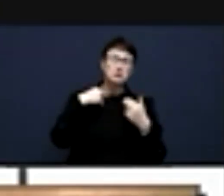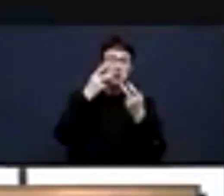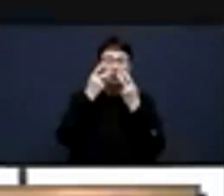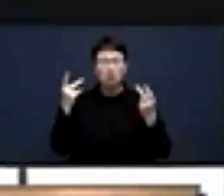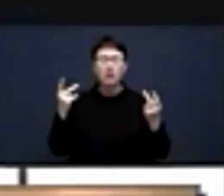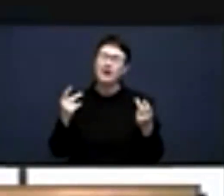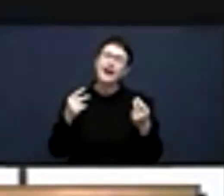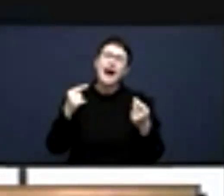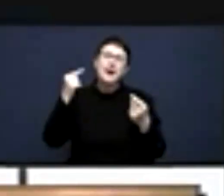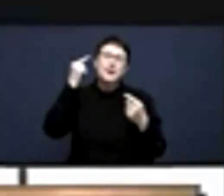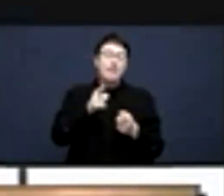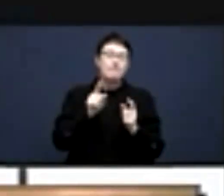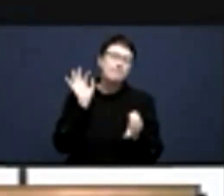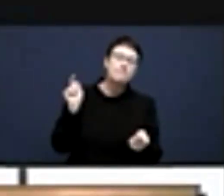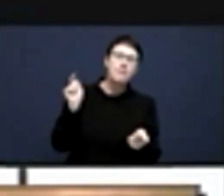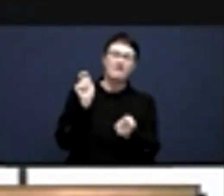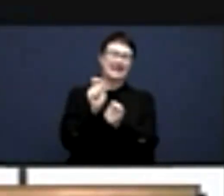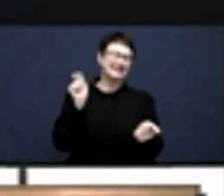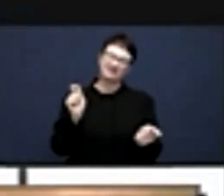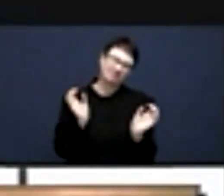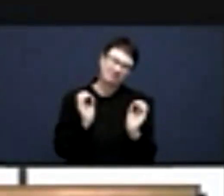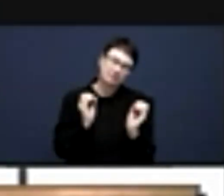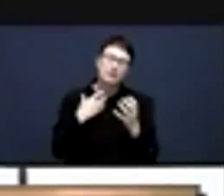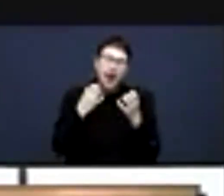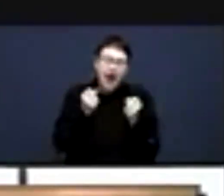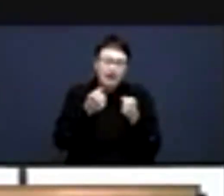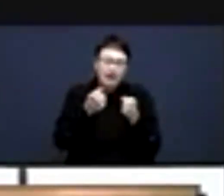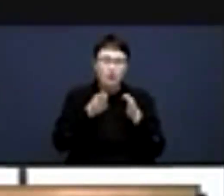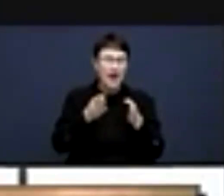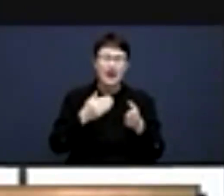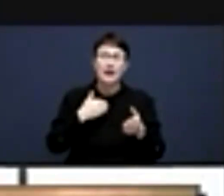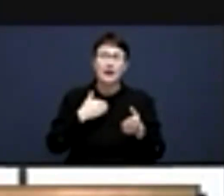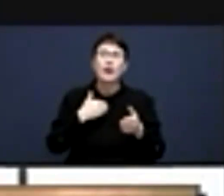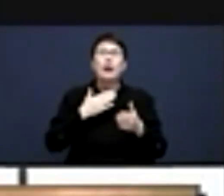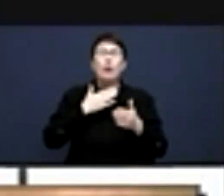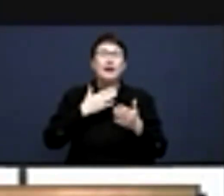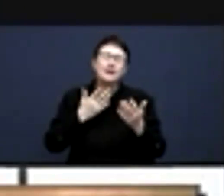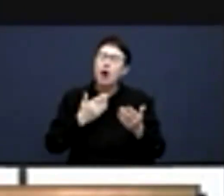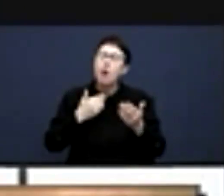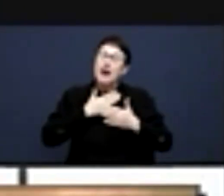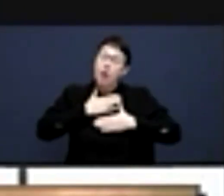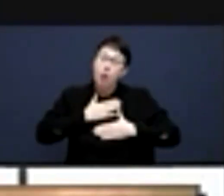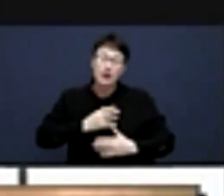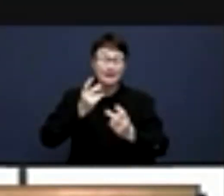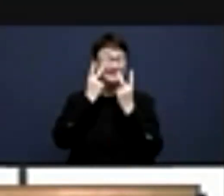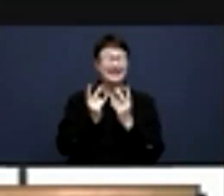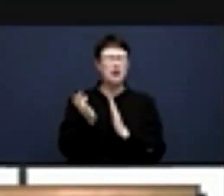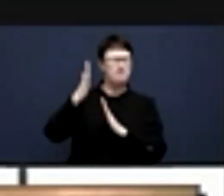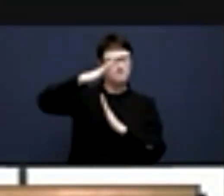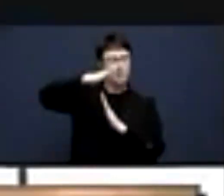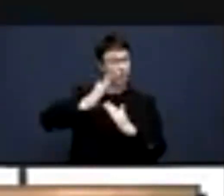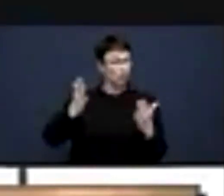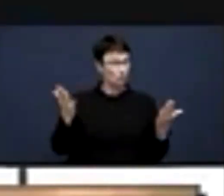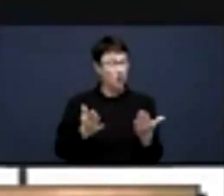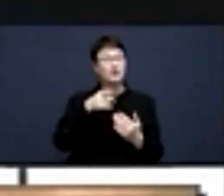And that's there we have a pragmatic approach. The goal is not to release without any accessibility issues. Unfortunately,